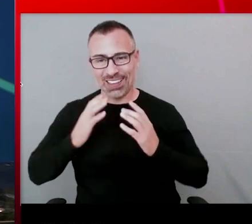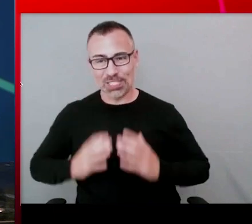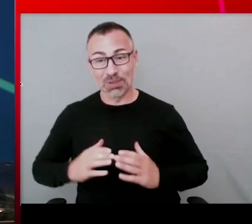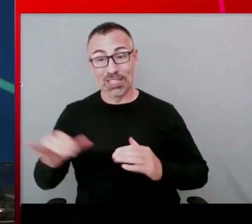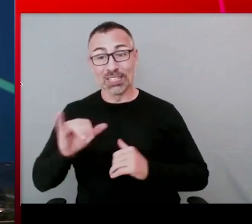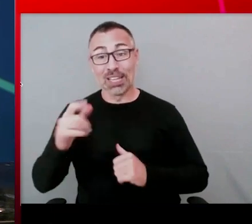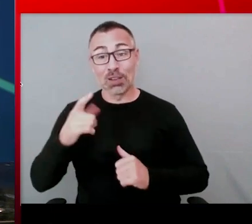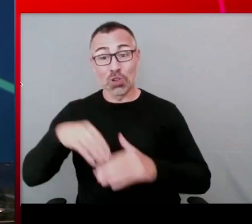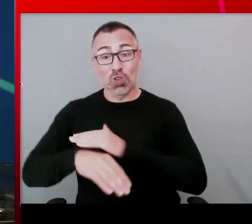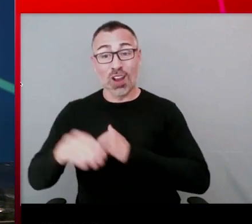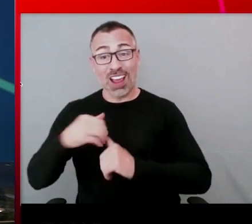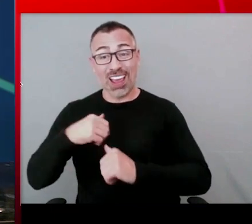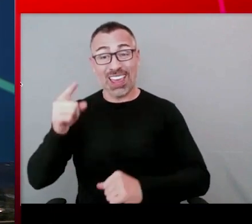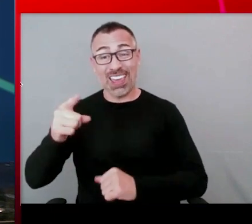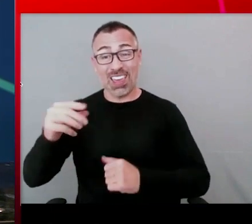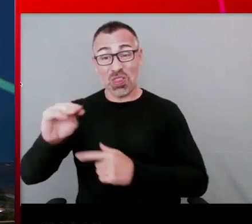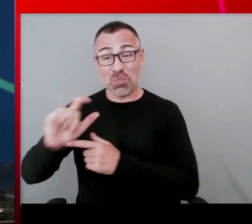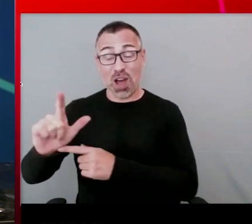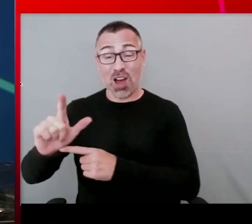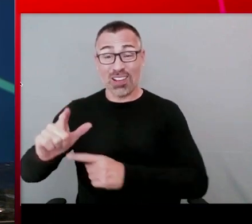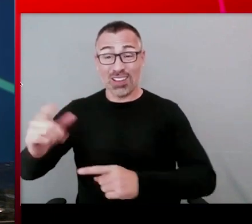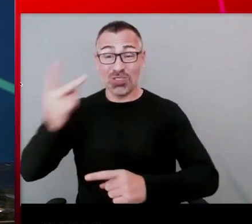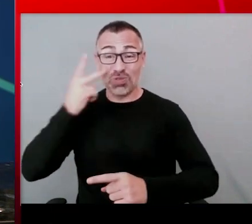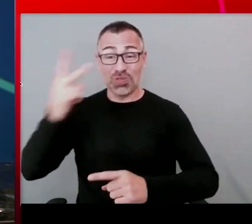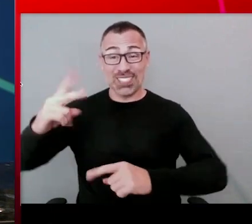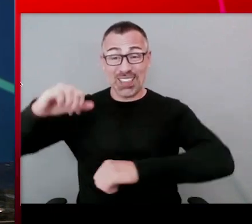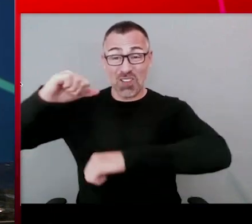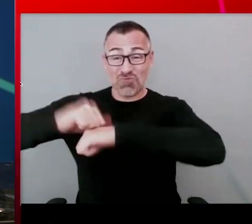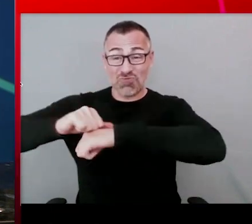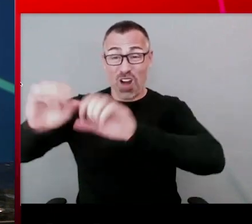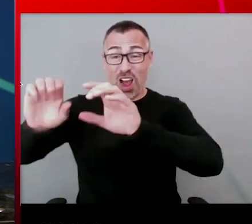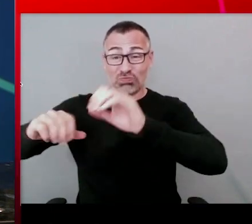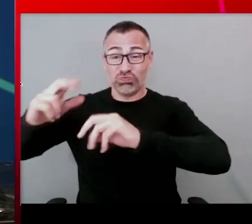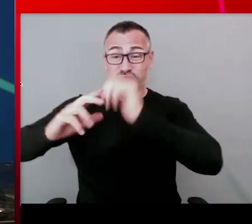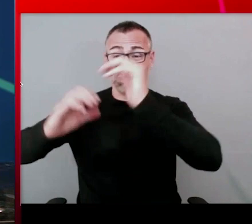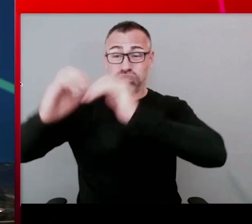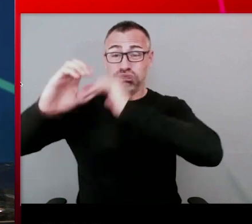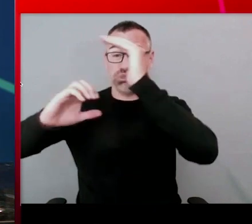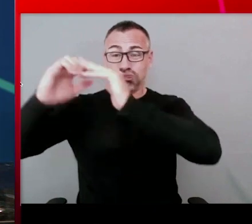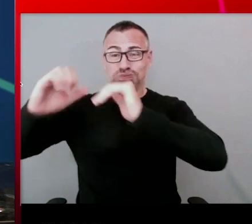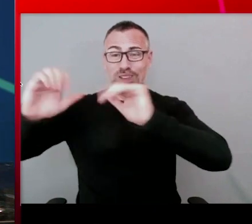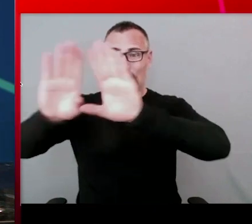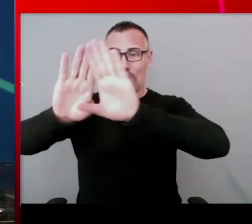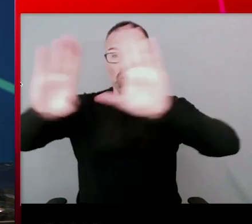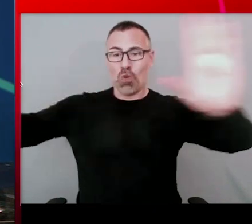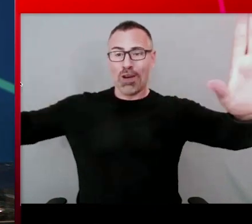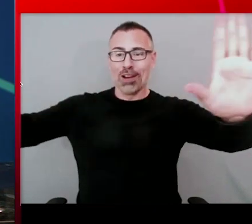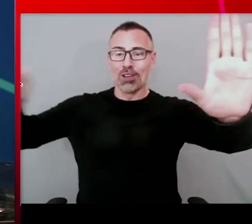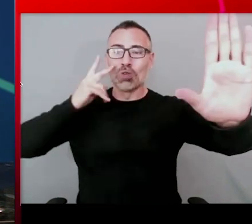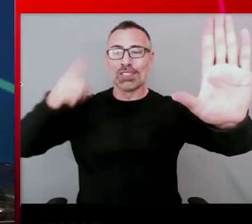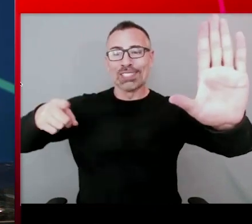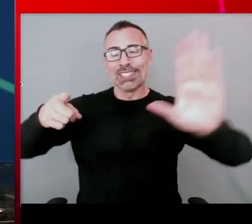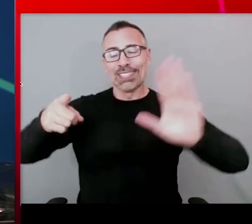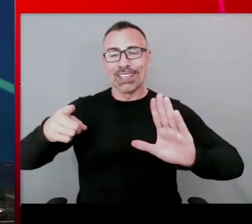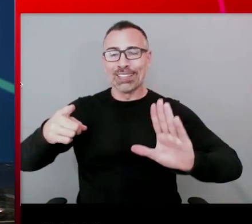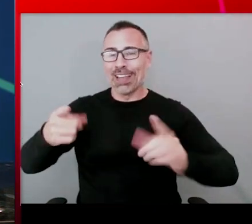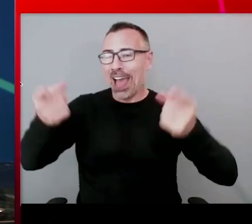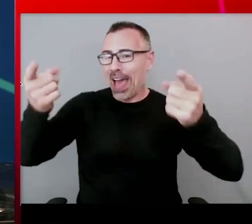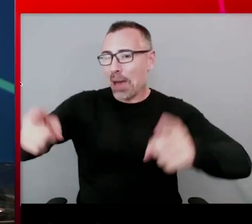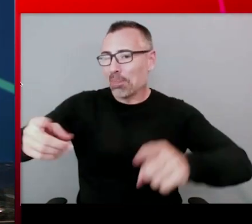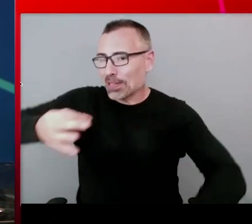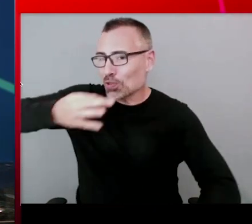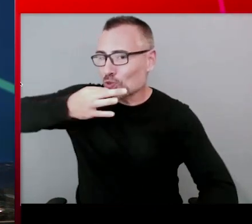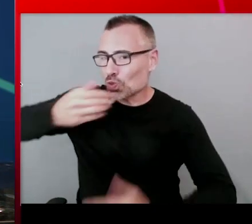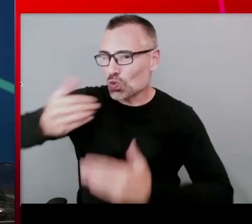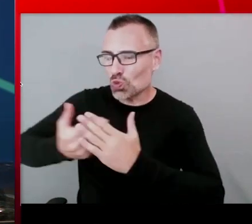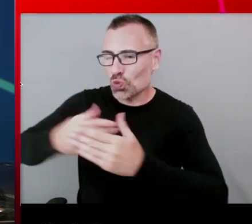soon. Yeah. And behind that wall, all kinds of construction could be going on, but the production traffic just glides right by in shops until it's